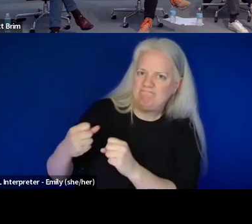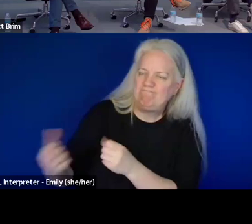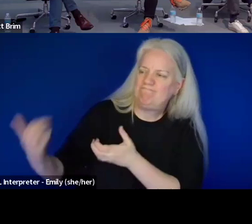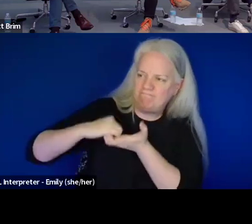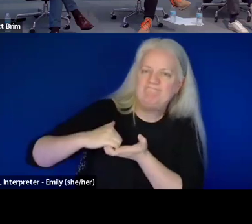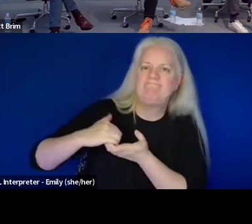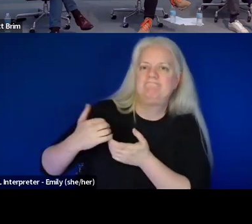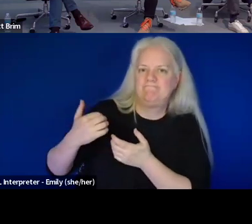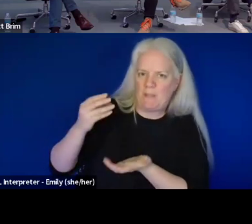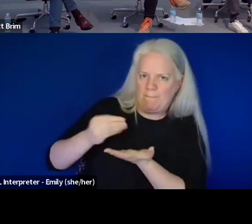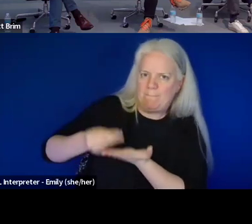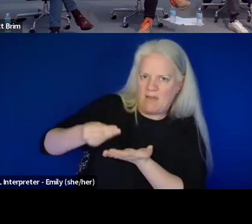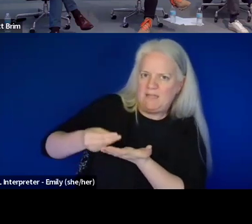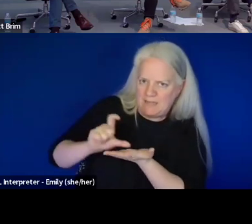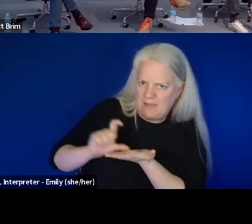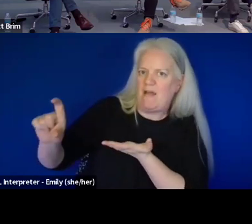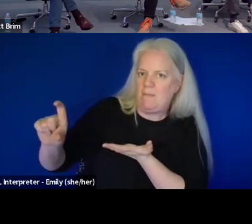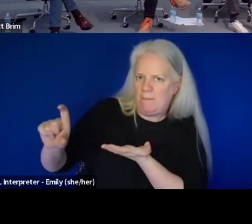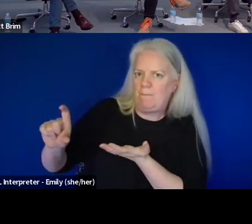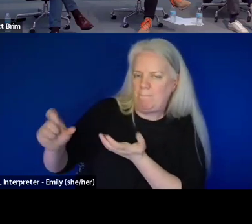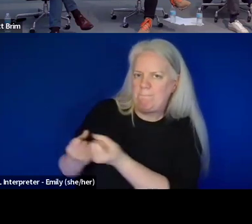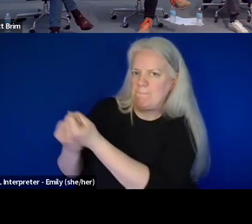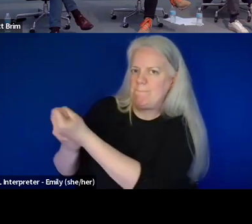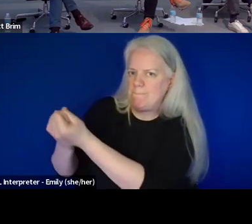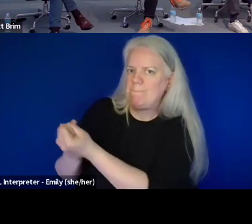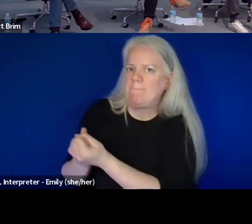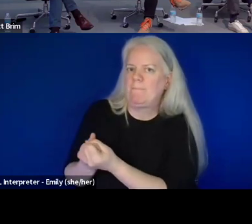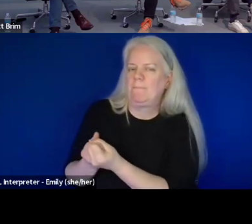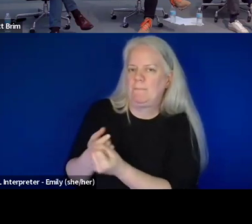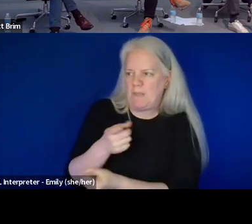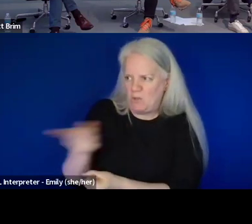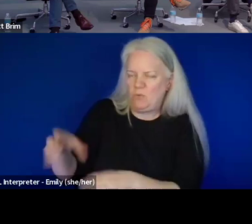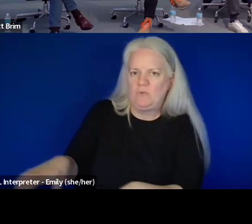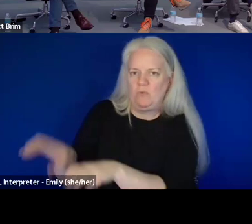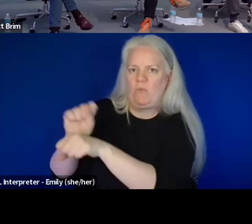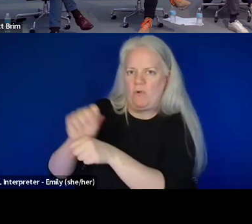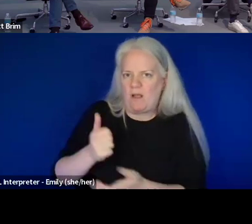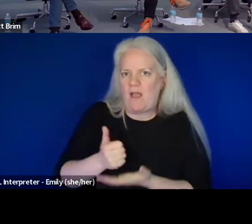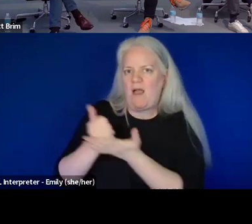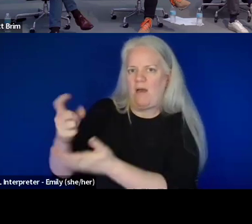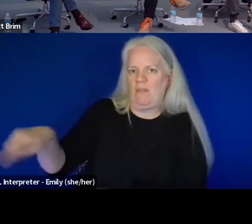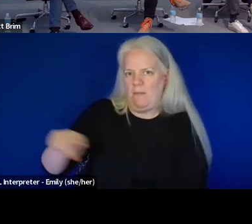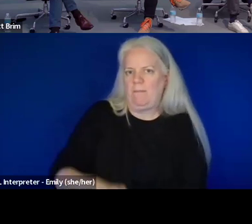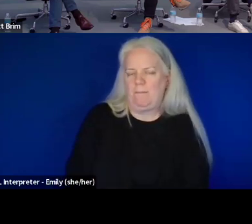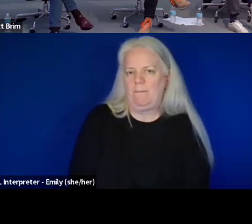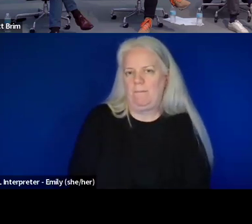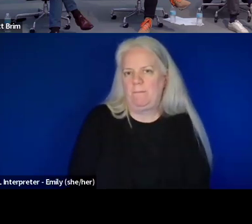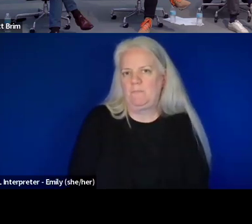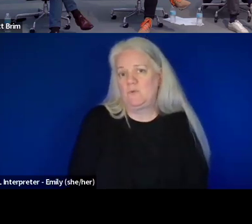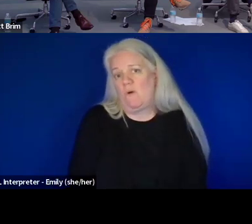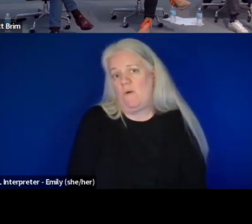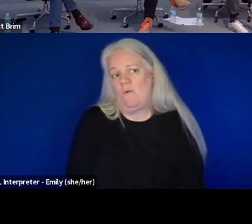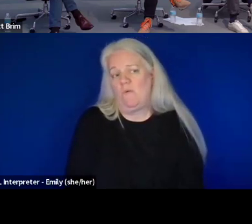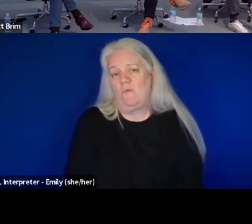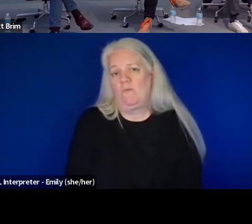them money or funding and try to have them do help them to do their work. And so I really think